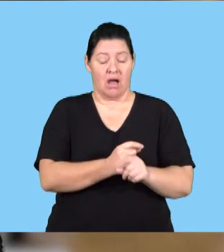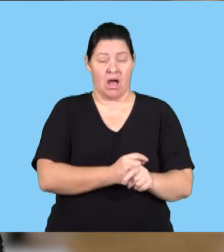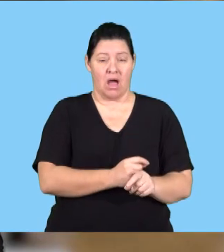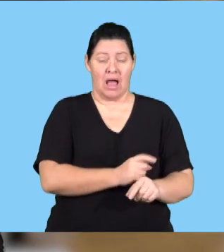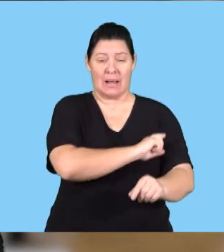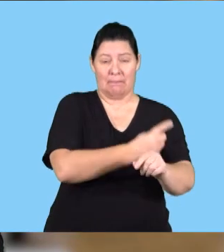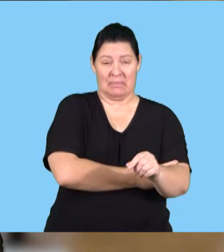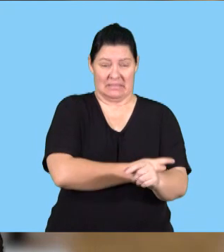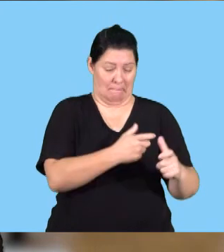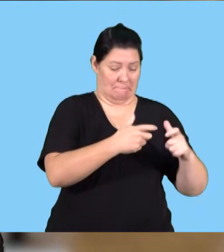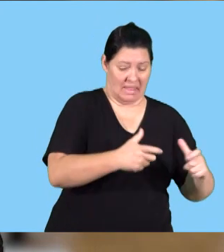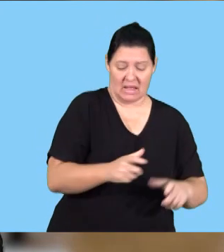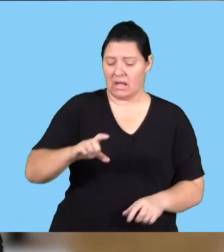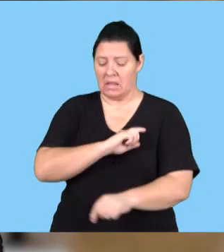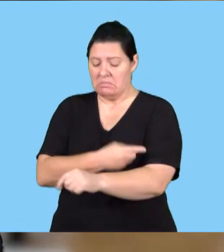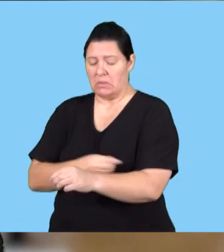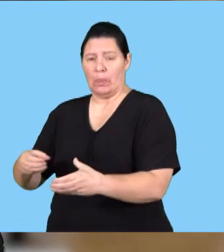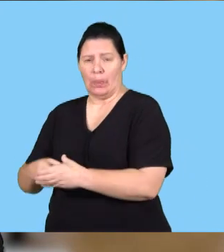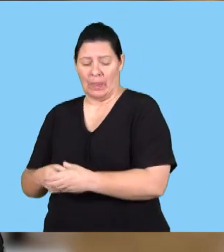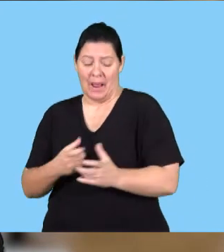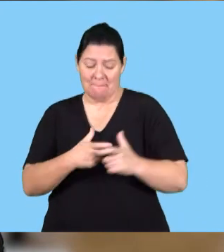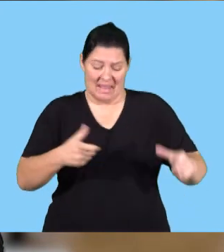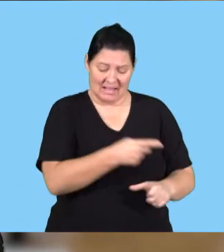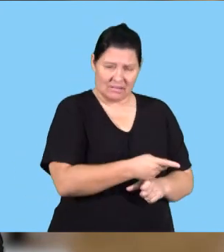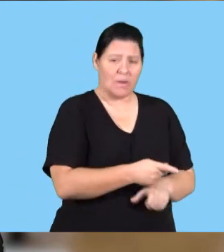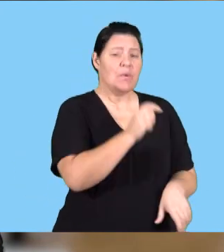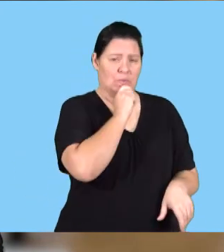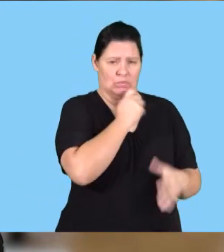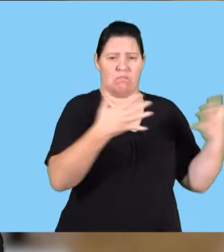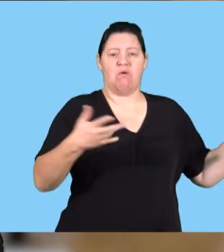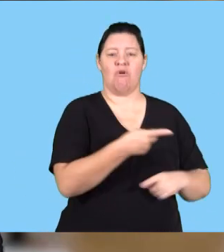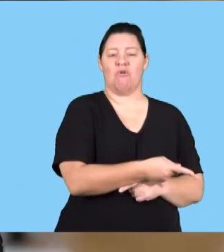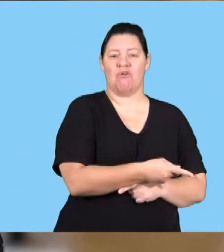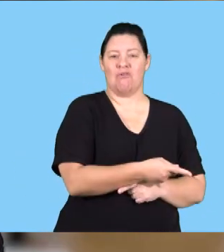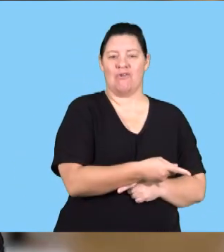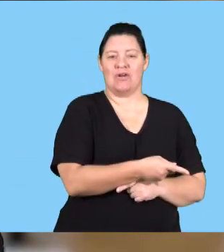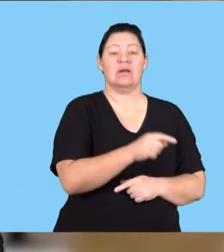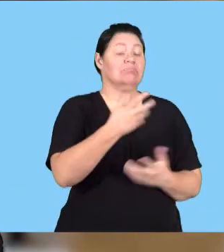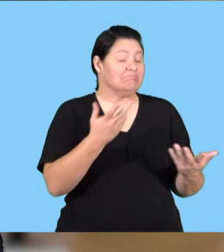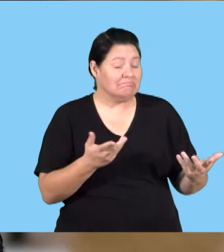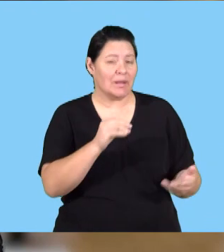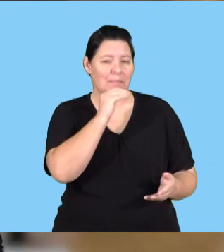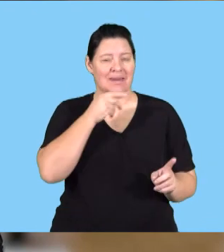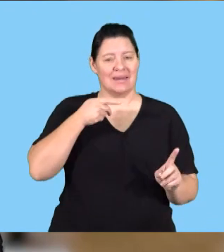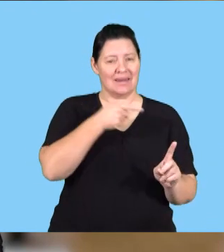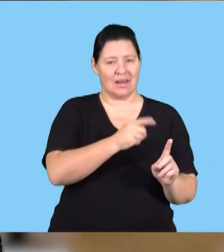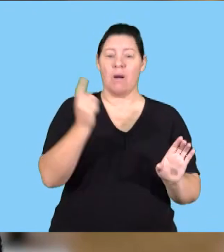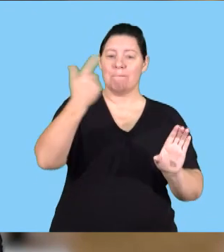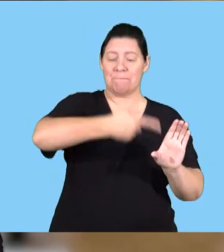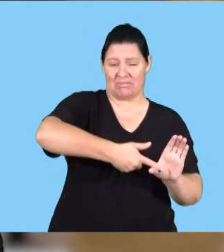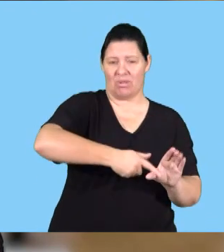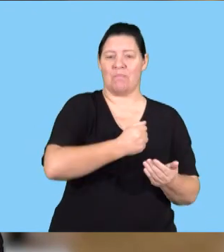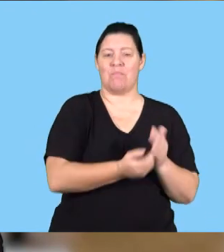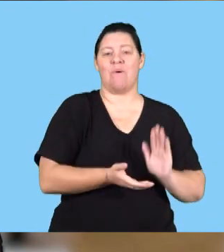the car, the higher the consumption rate. And if the consumption rate is higher, implication is that the cost